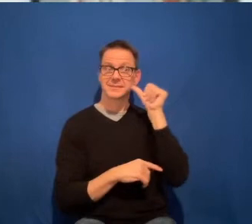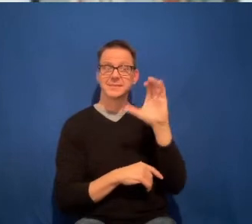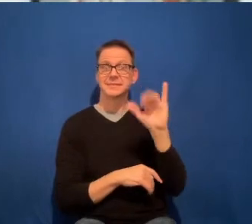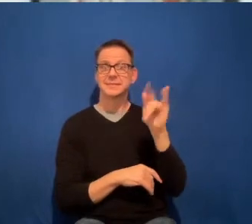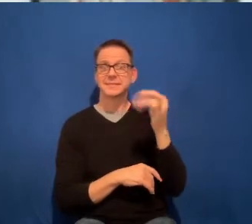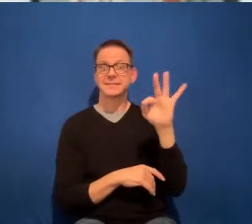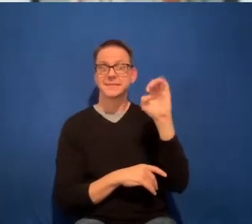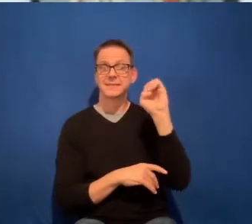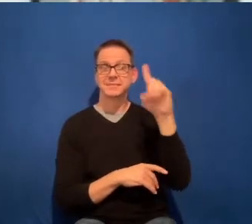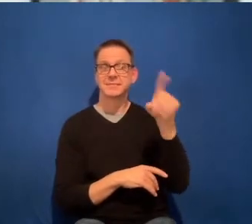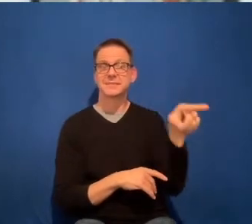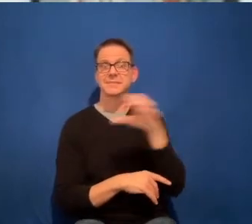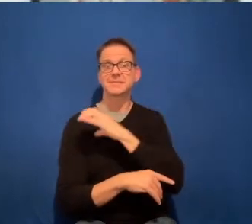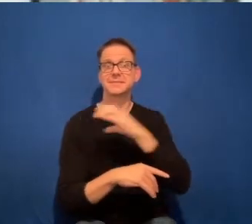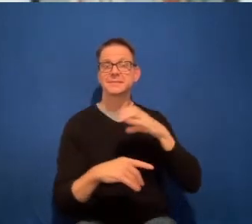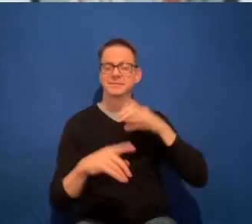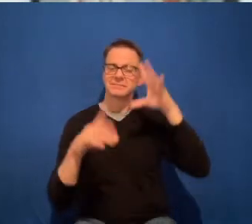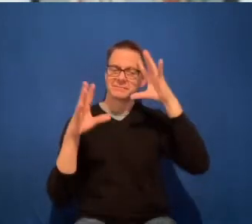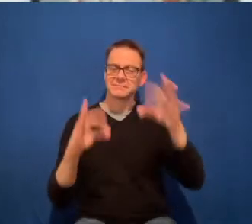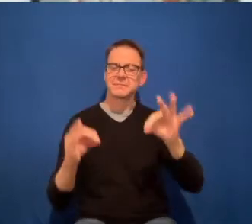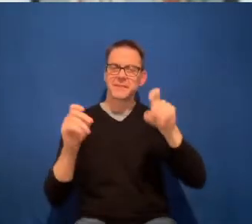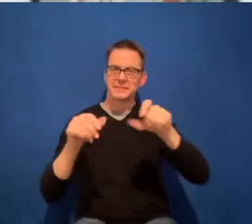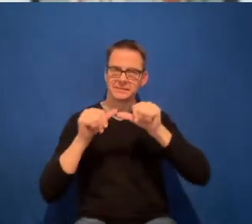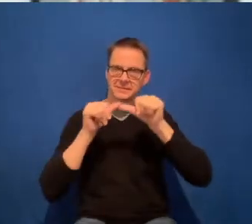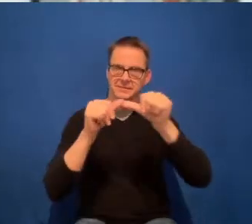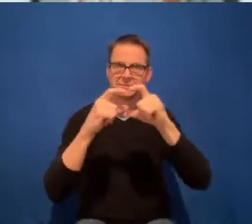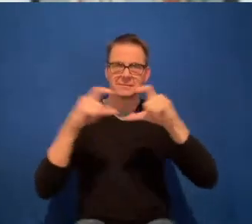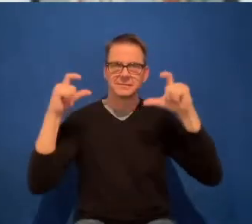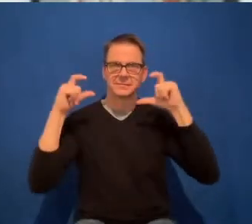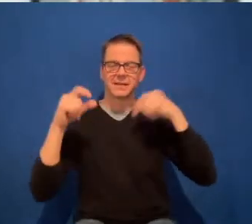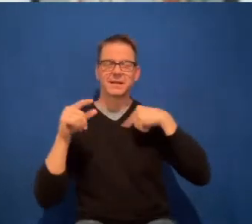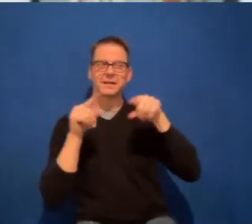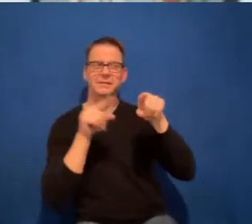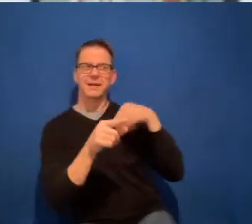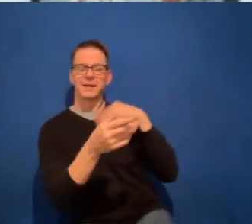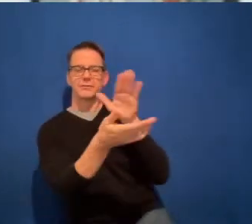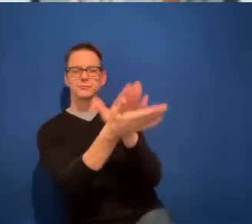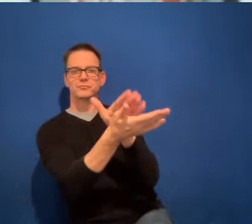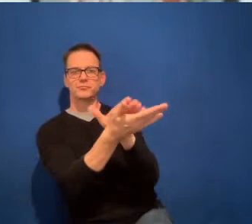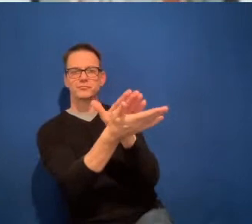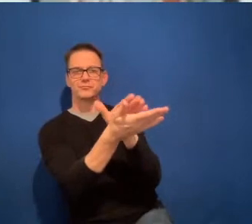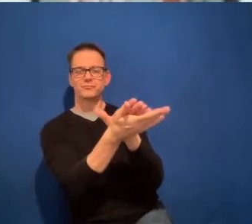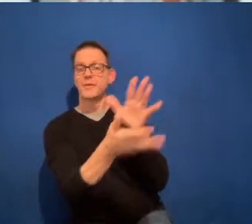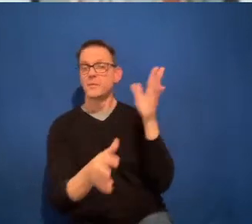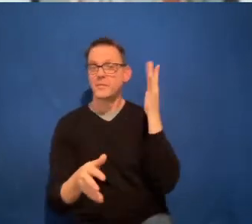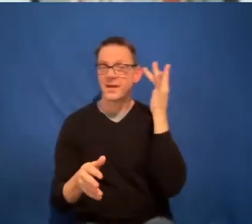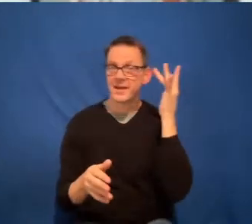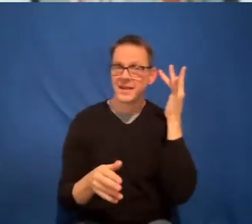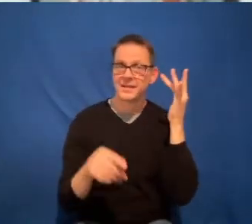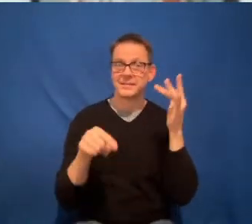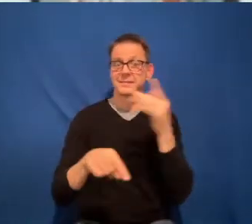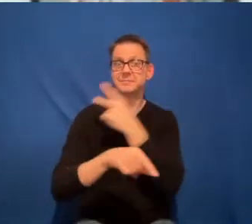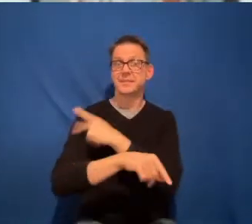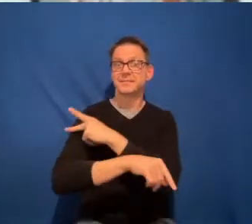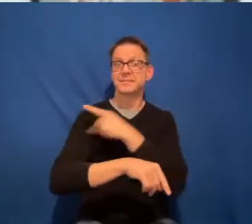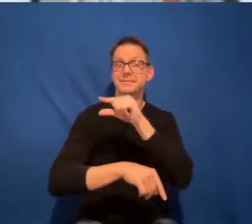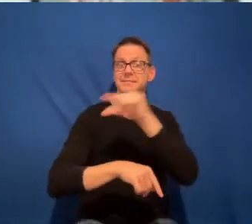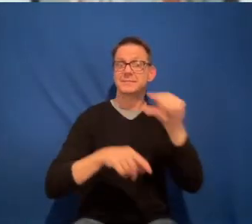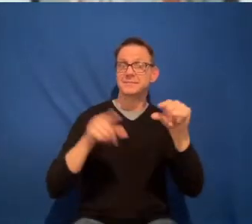mandate. And that's kind of a backup plan in case the provincial government decides to get rid of theirs.